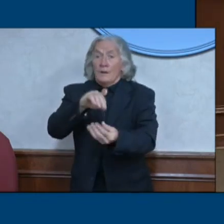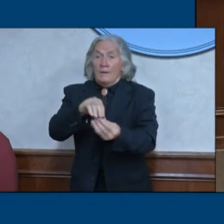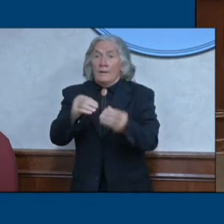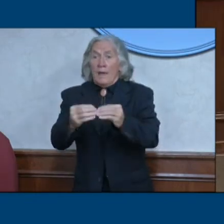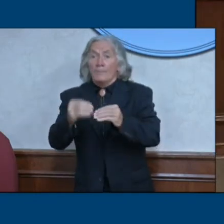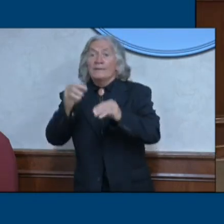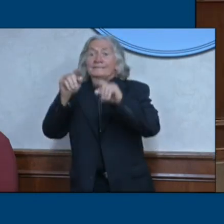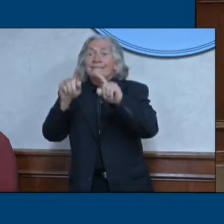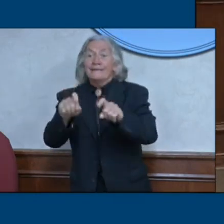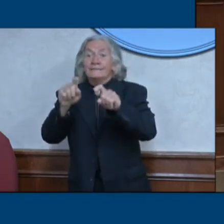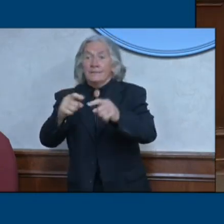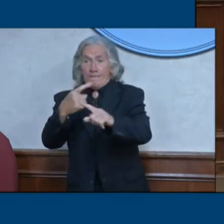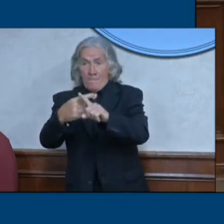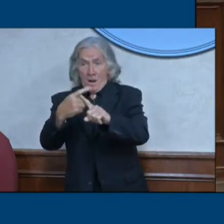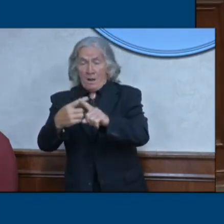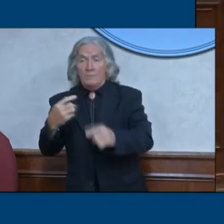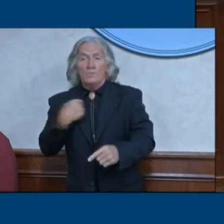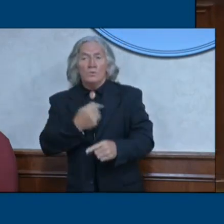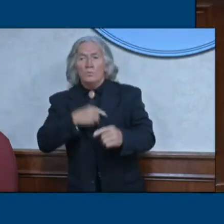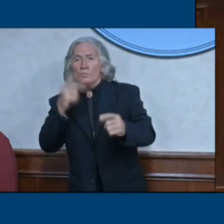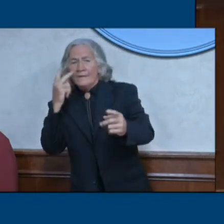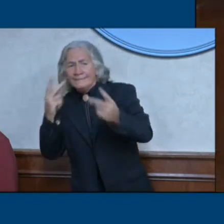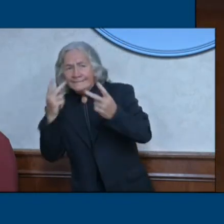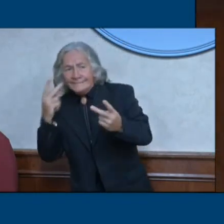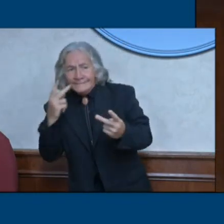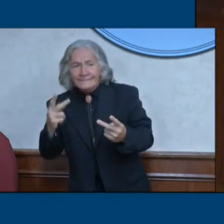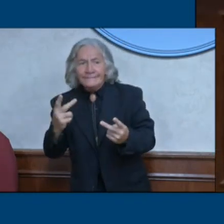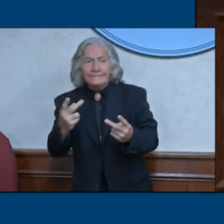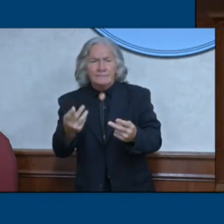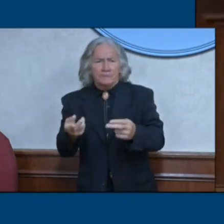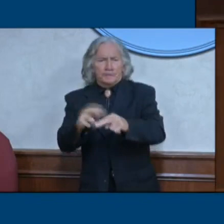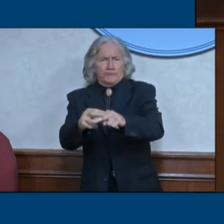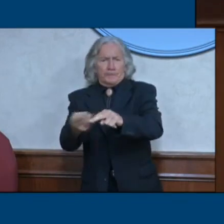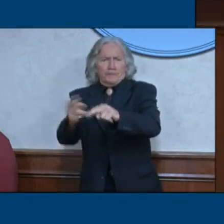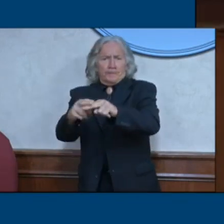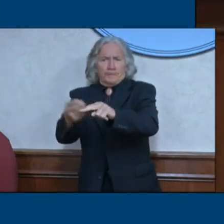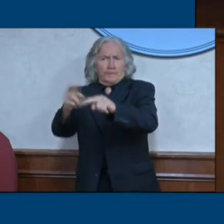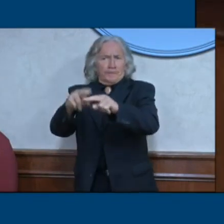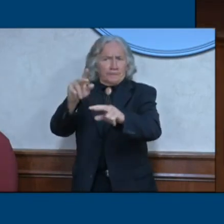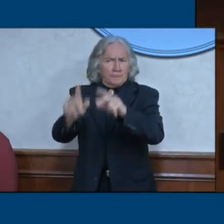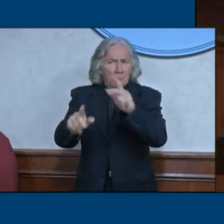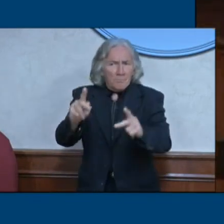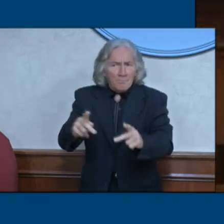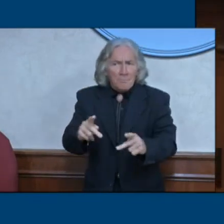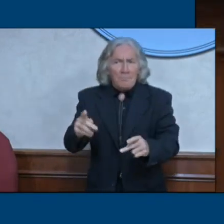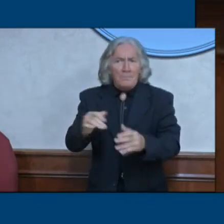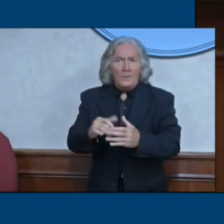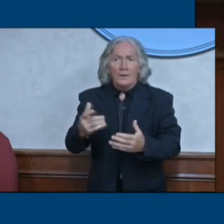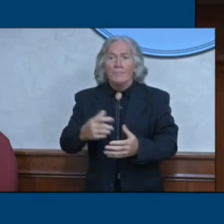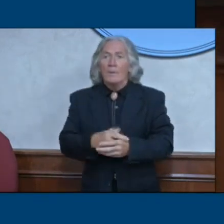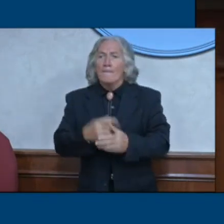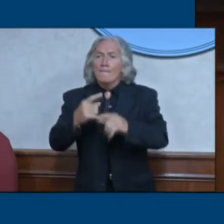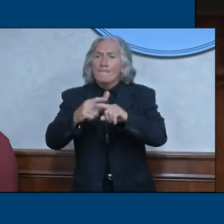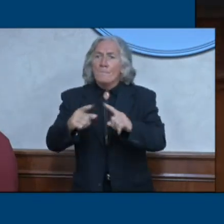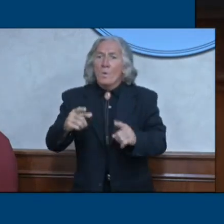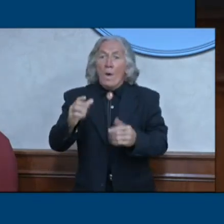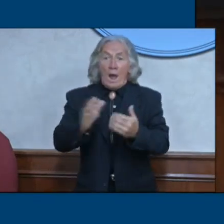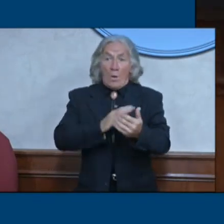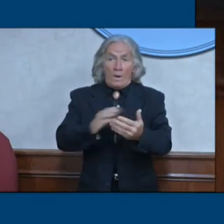number of people testing positive. And we've seen some reasons for that increase, whether it be testing in jail settings or prison